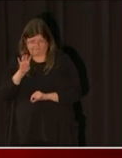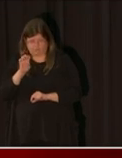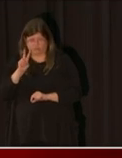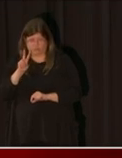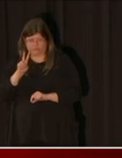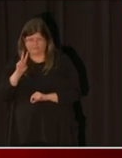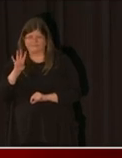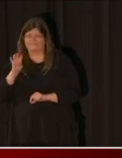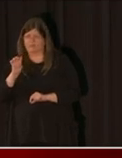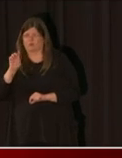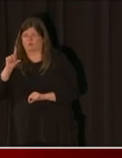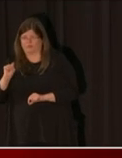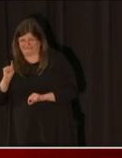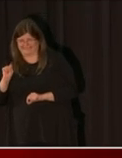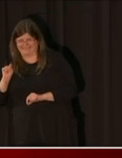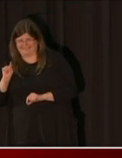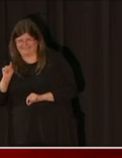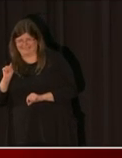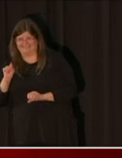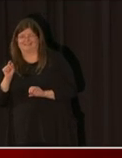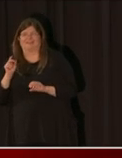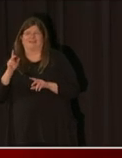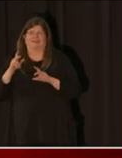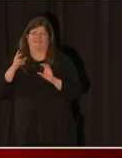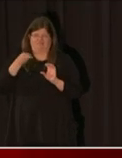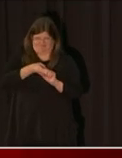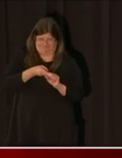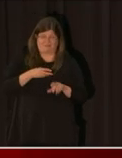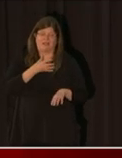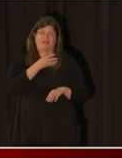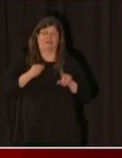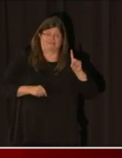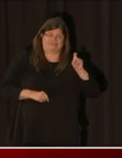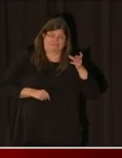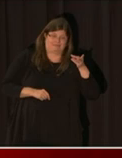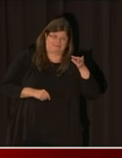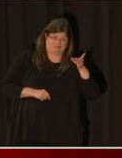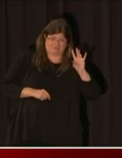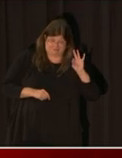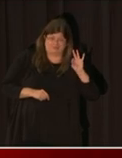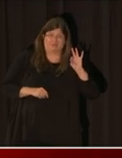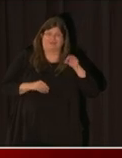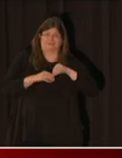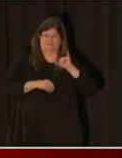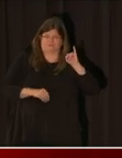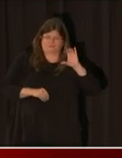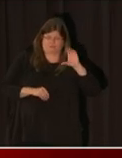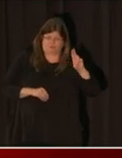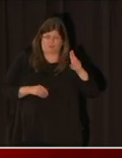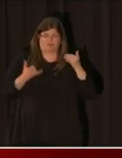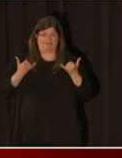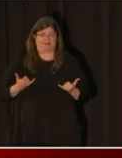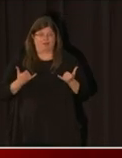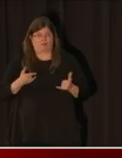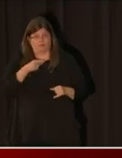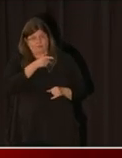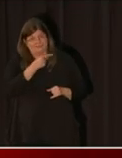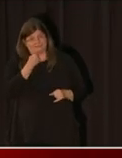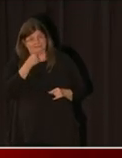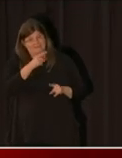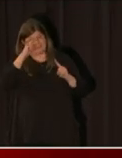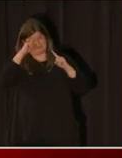And then you mentioned earlier that the hospitalizations are coming in below projections. Can we get some context for